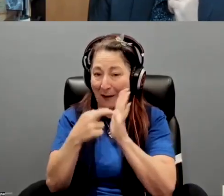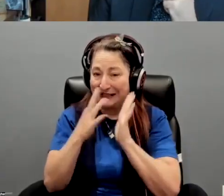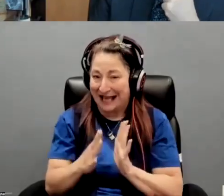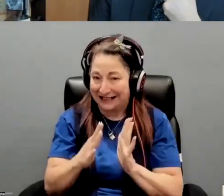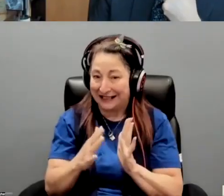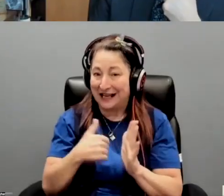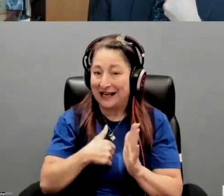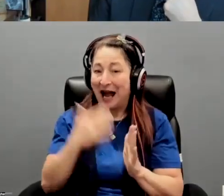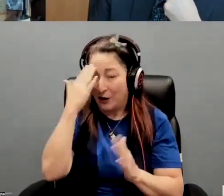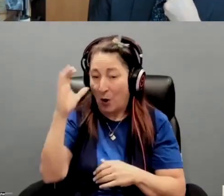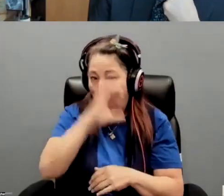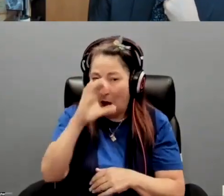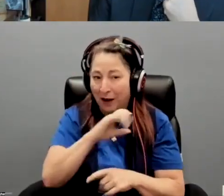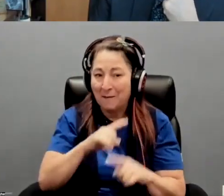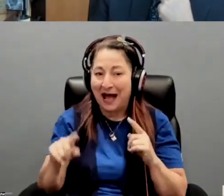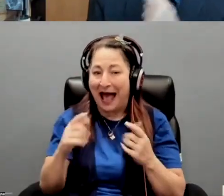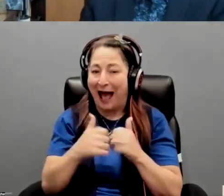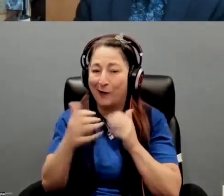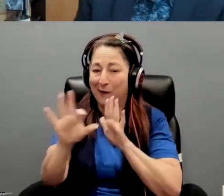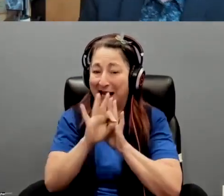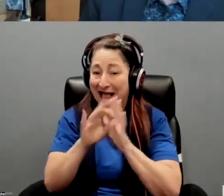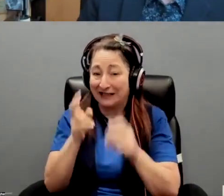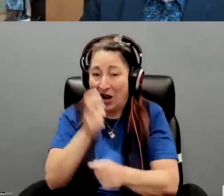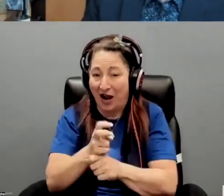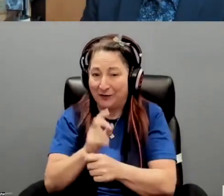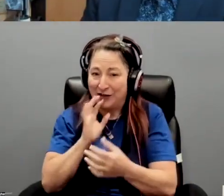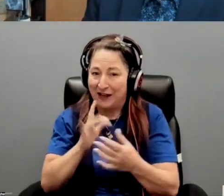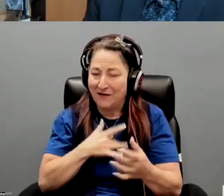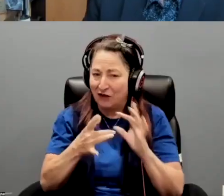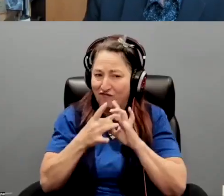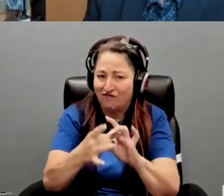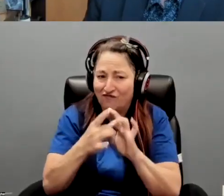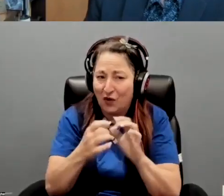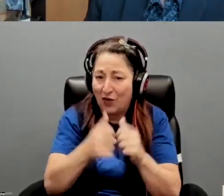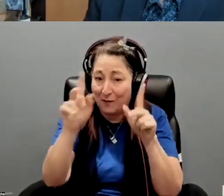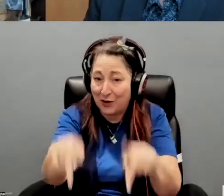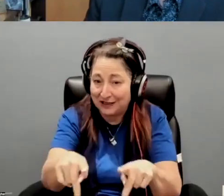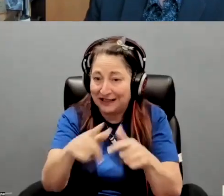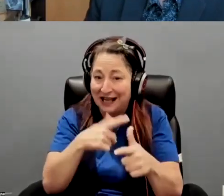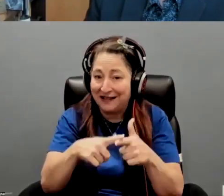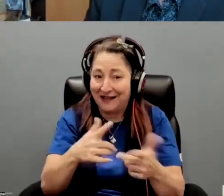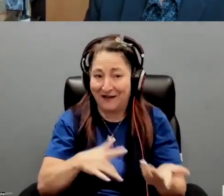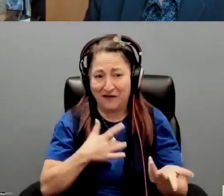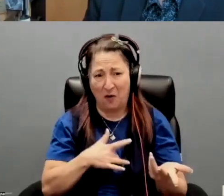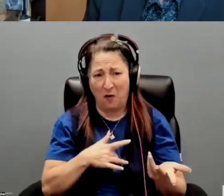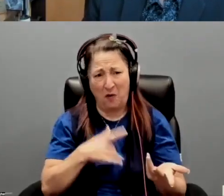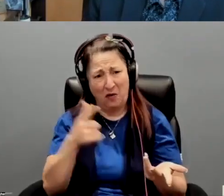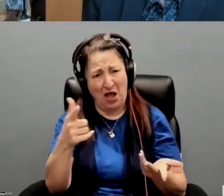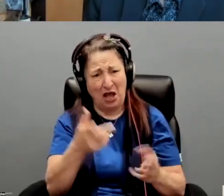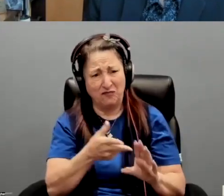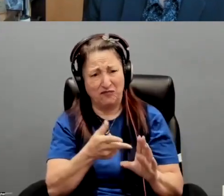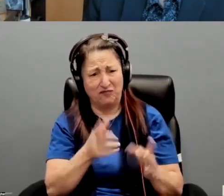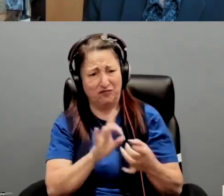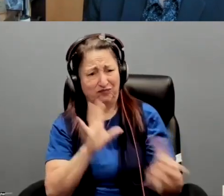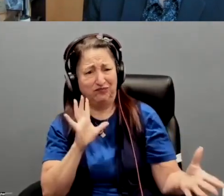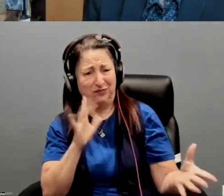knowing how, like, because it's hard to be really connected to someone and then to feel like the reason they let you go is because